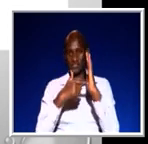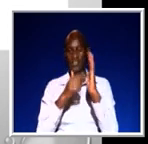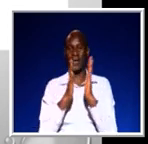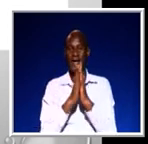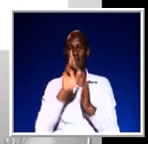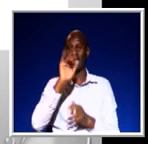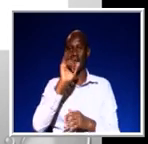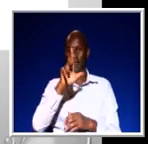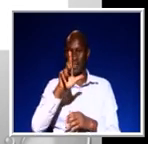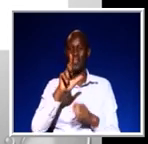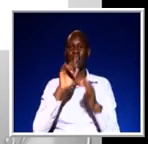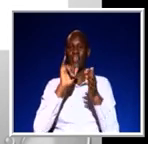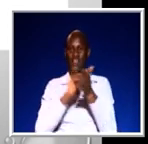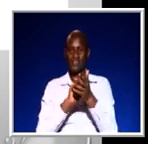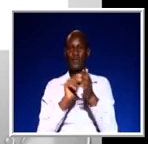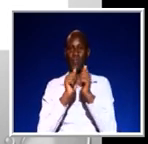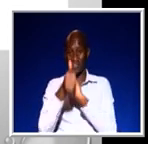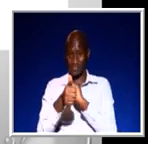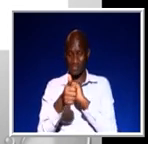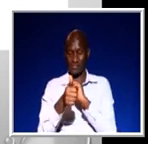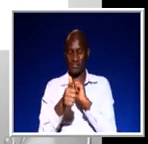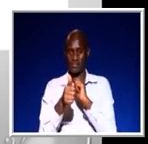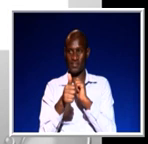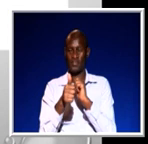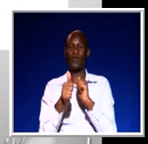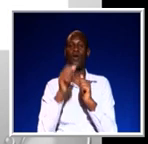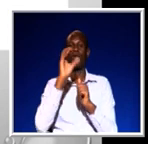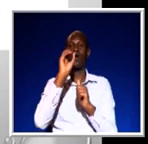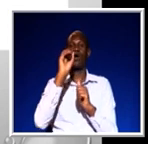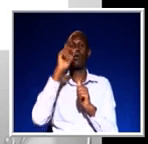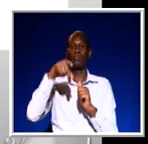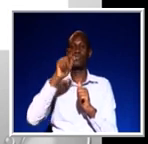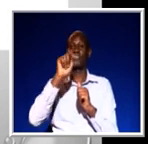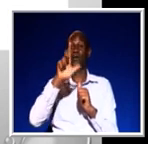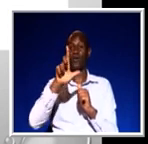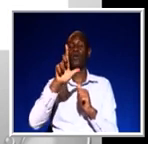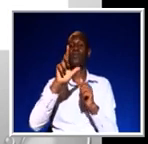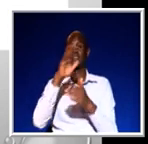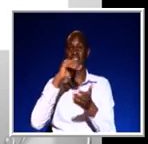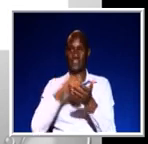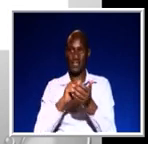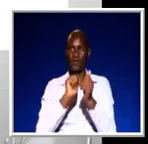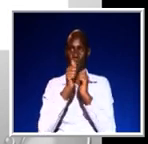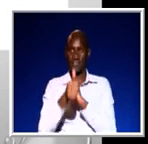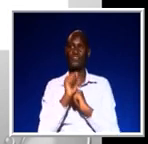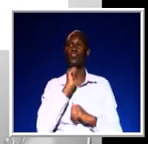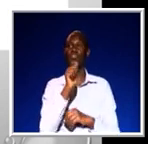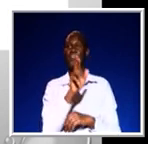a ray that passes through the optical center will pass